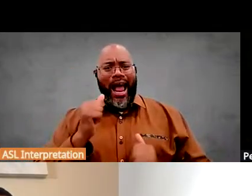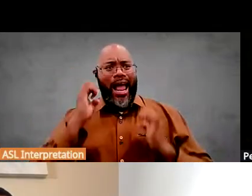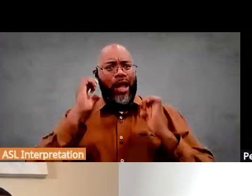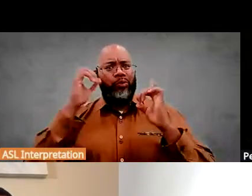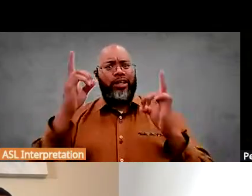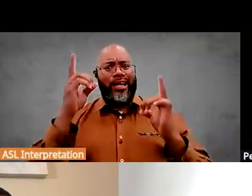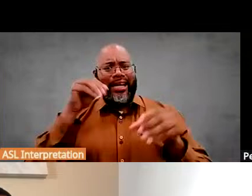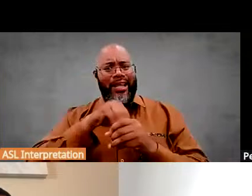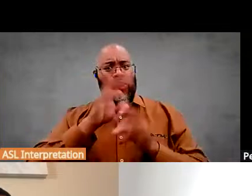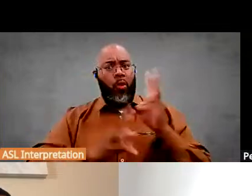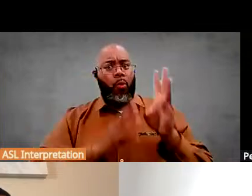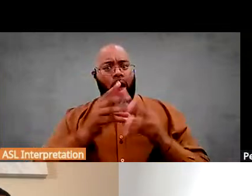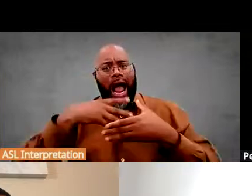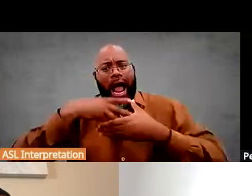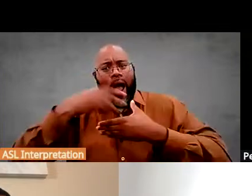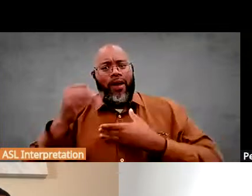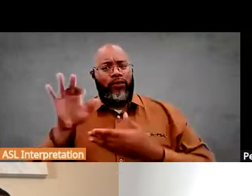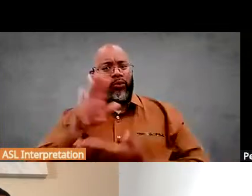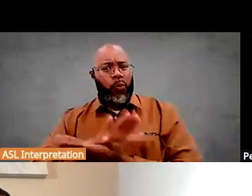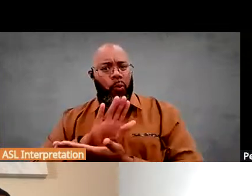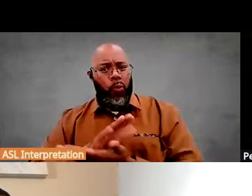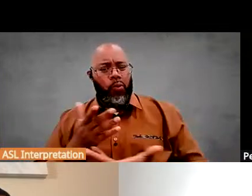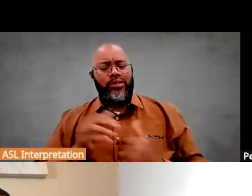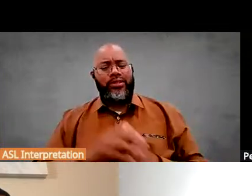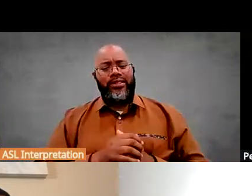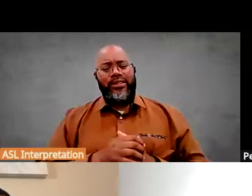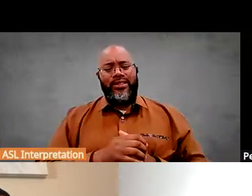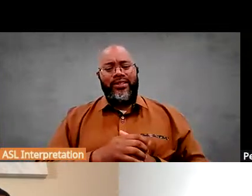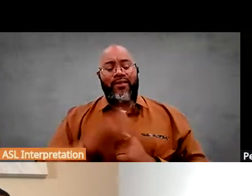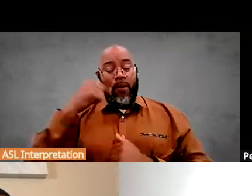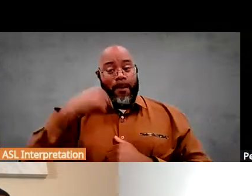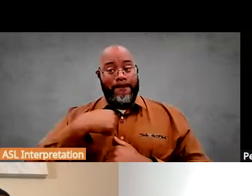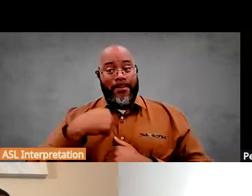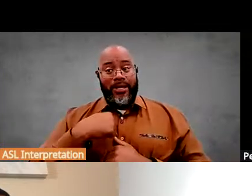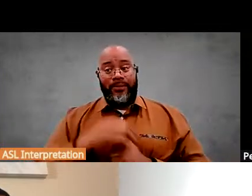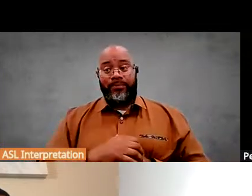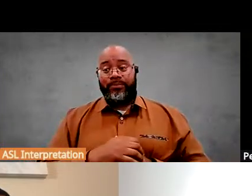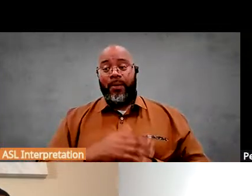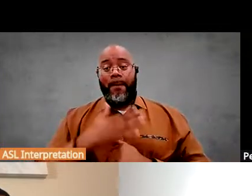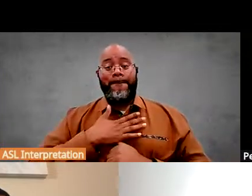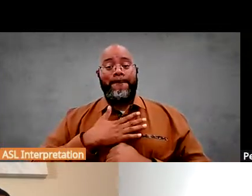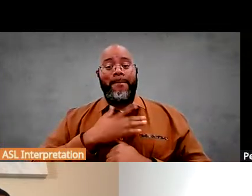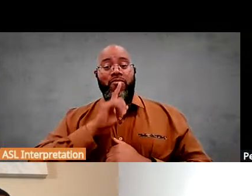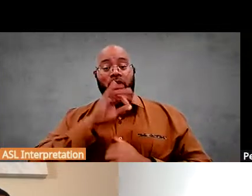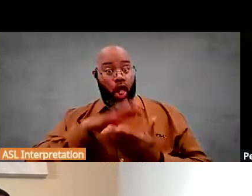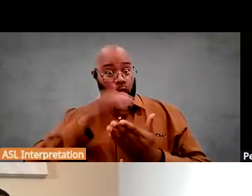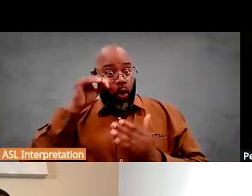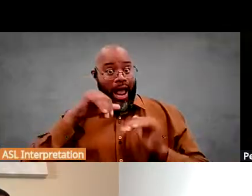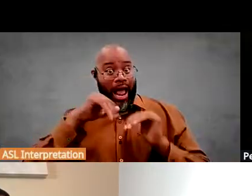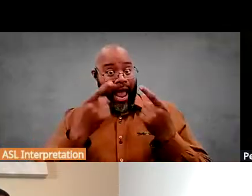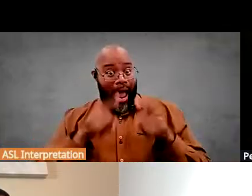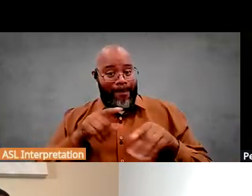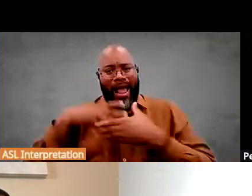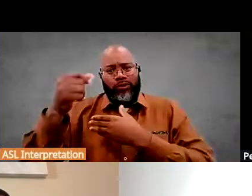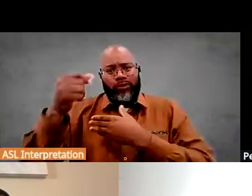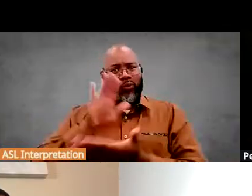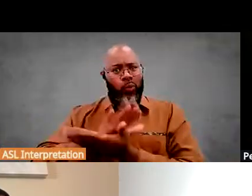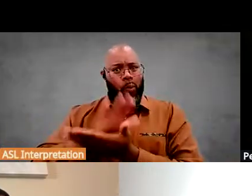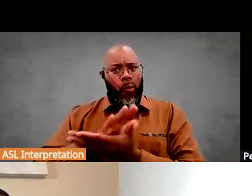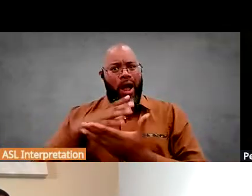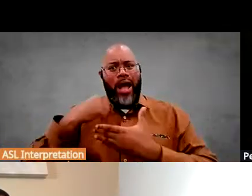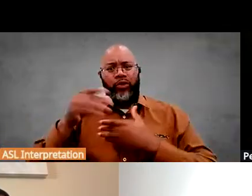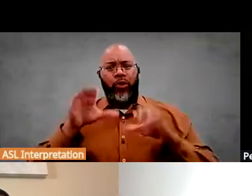in the world outside of academia. And Mhm. for me, my real learning came outside of academia, outside doing